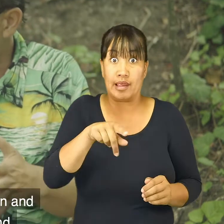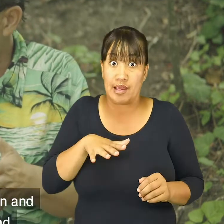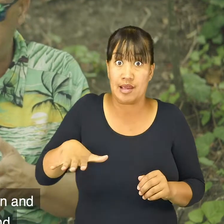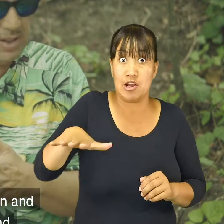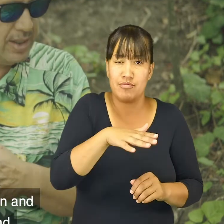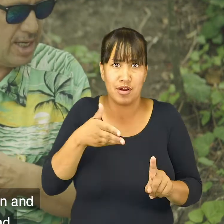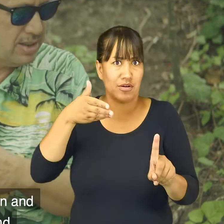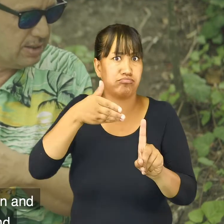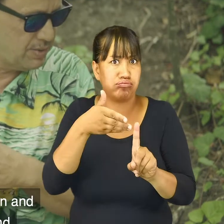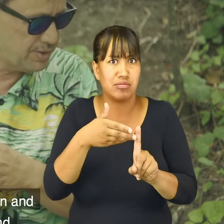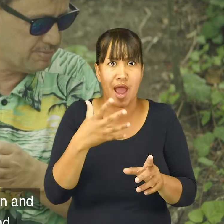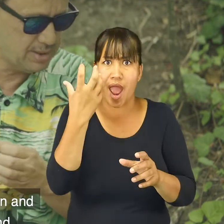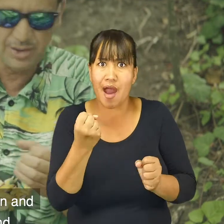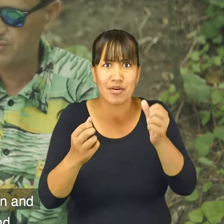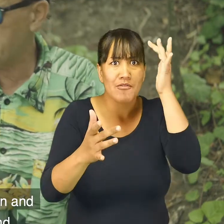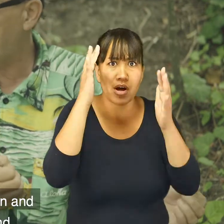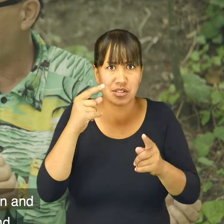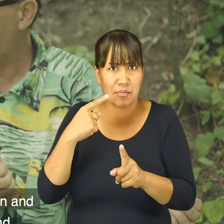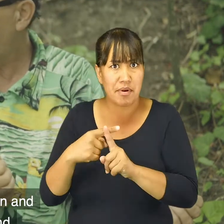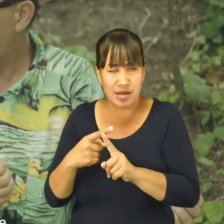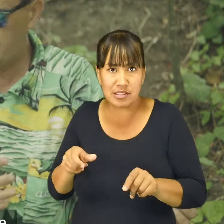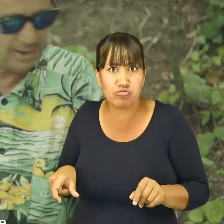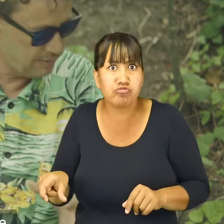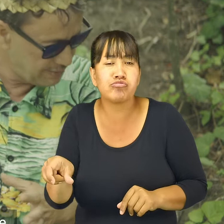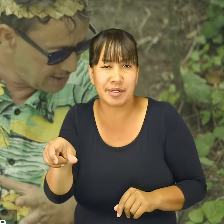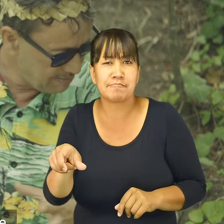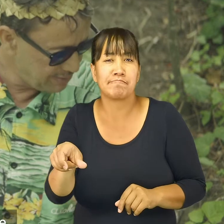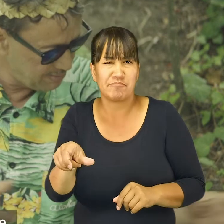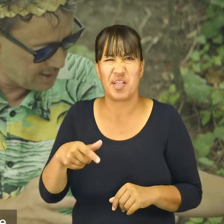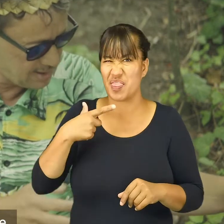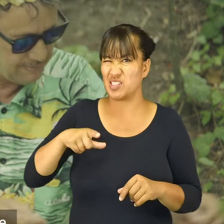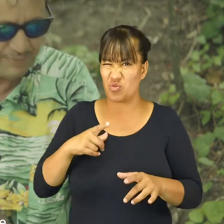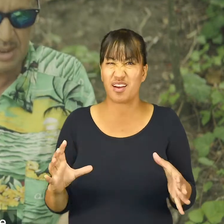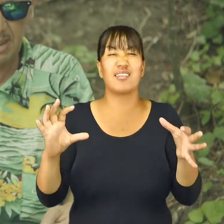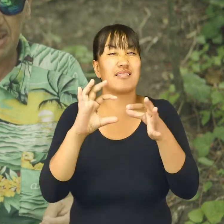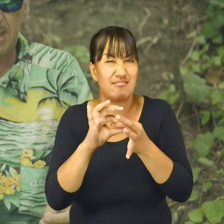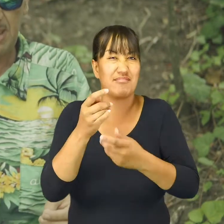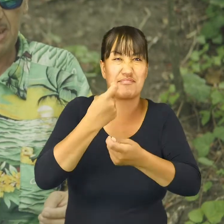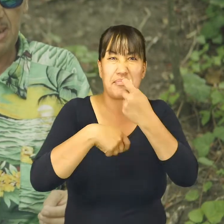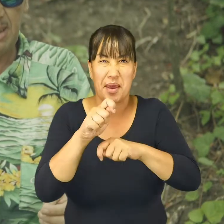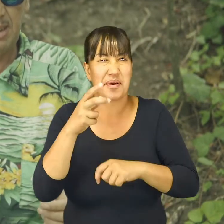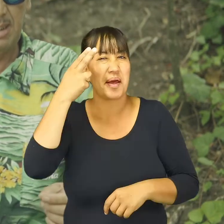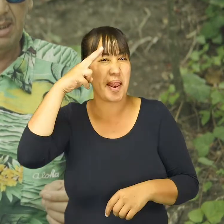is a geographic location, and talks about the stream and the name of this place.